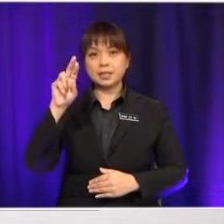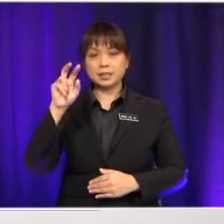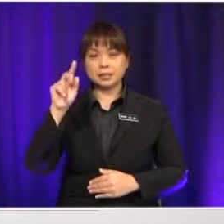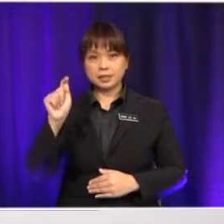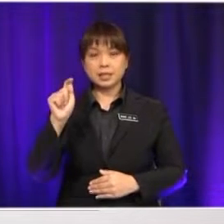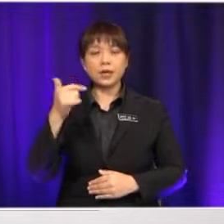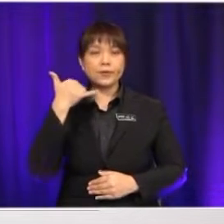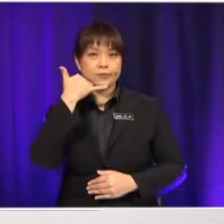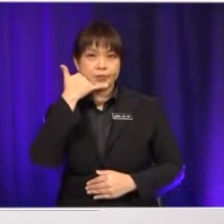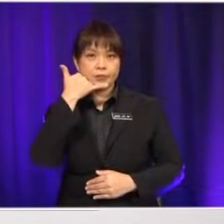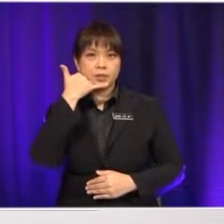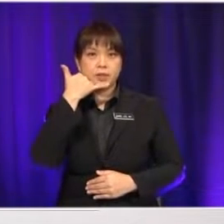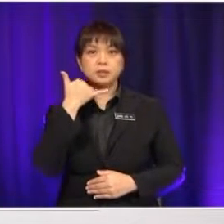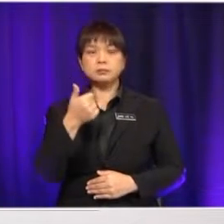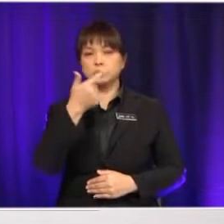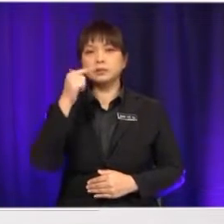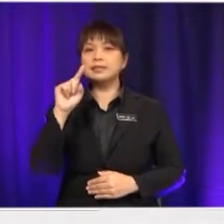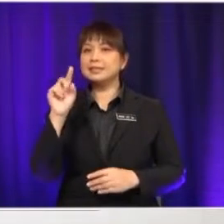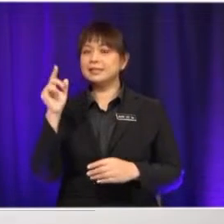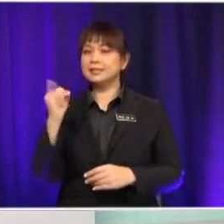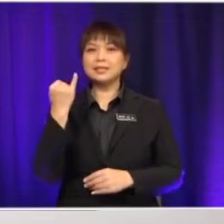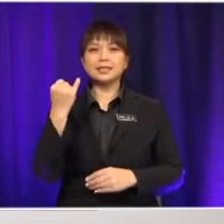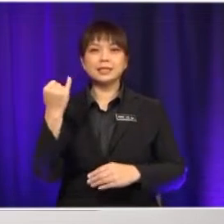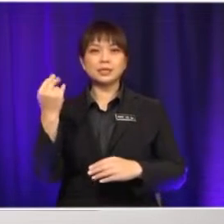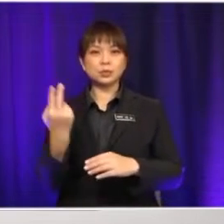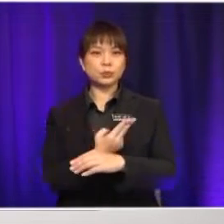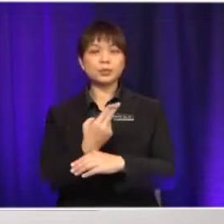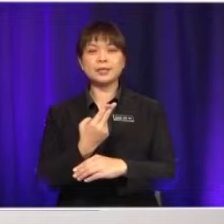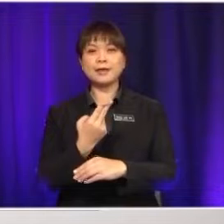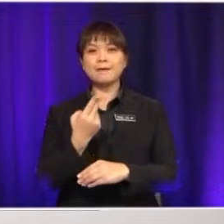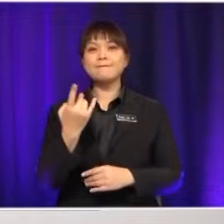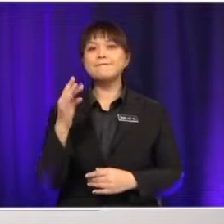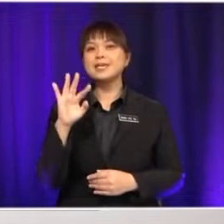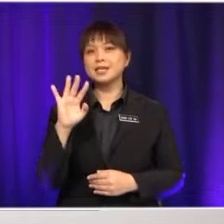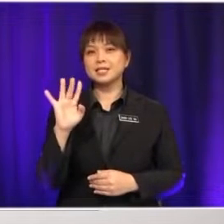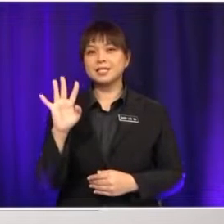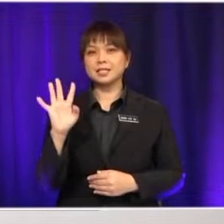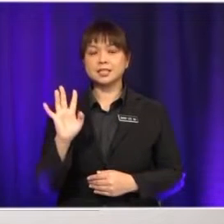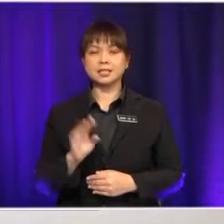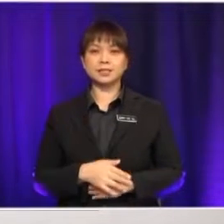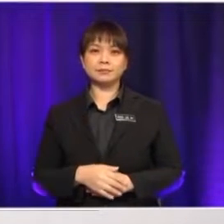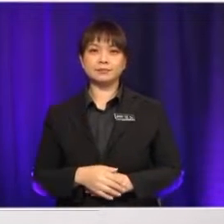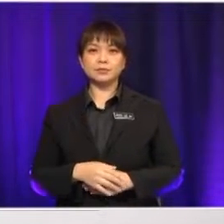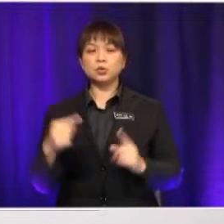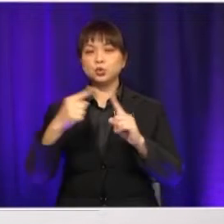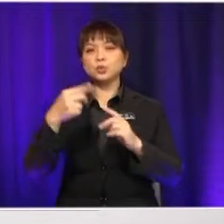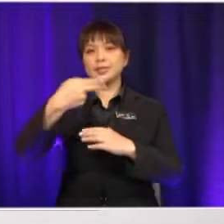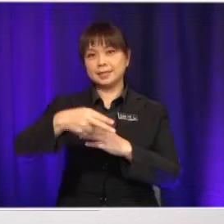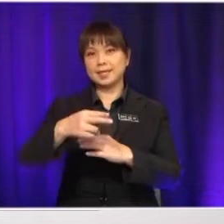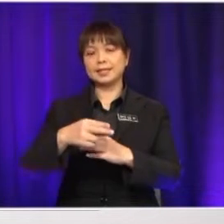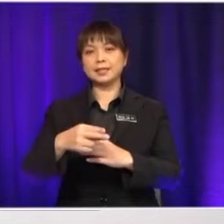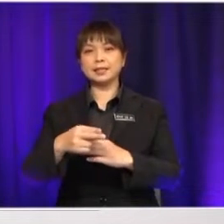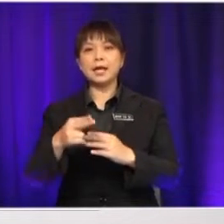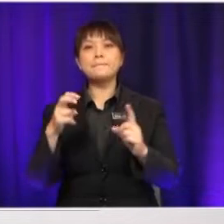with others, no matter where they are. All right. Okay, so which one will you prefer to use? In my opinion, I prefer using